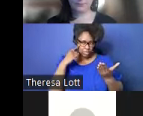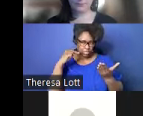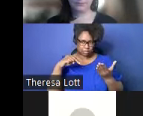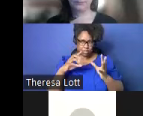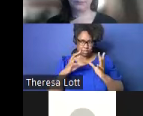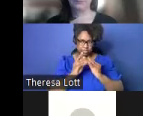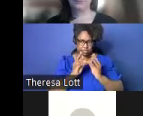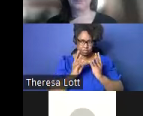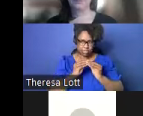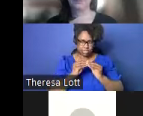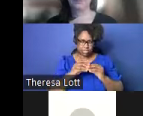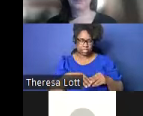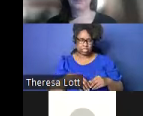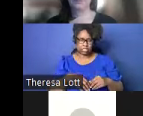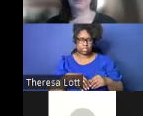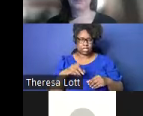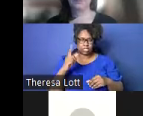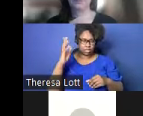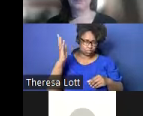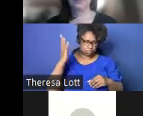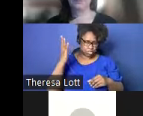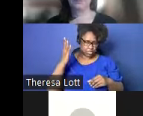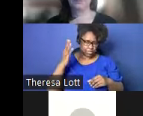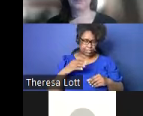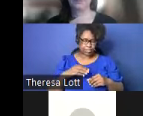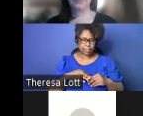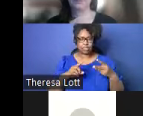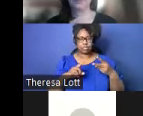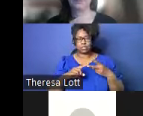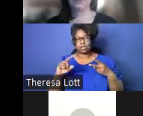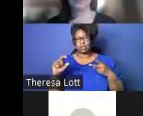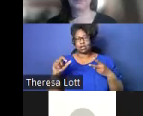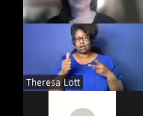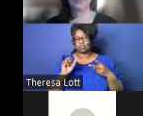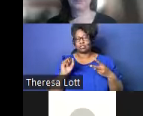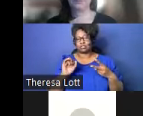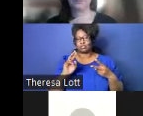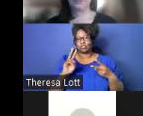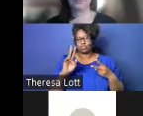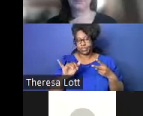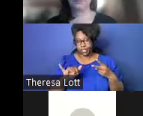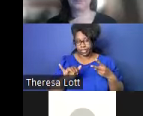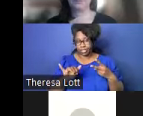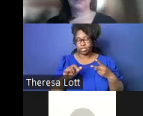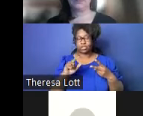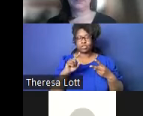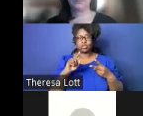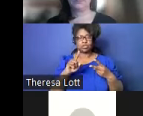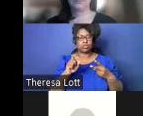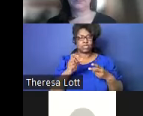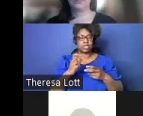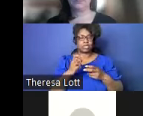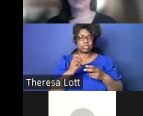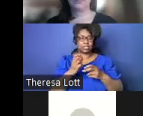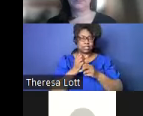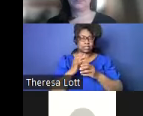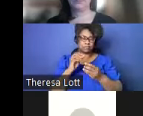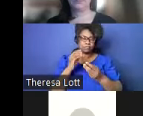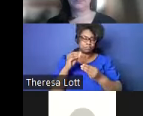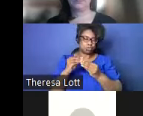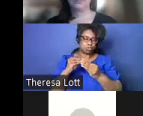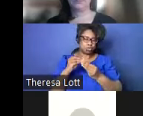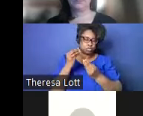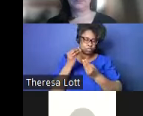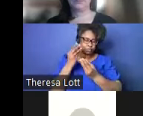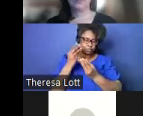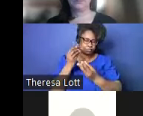were presented. And then we have another one where you can give more specific feedback about the